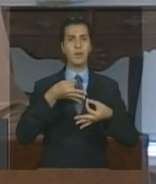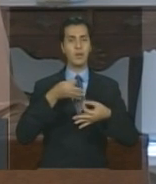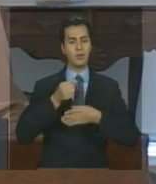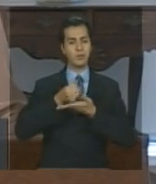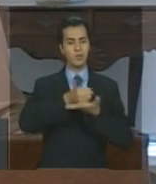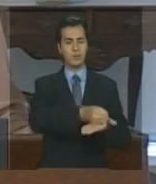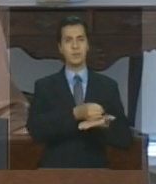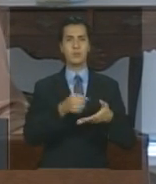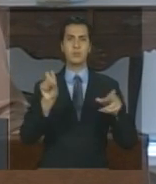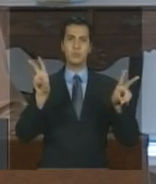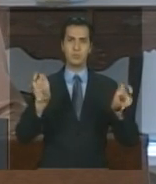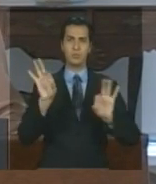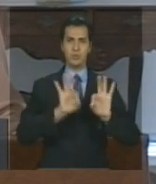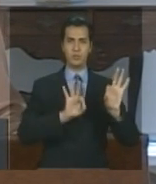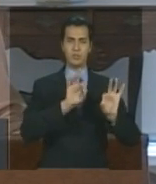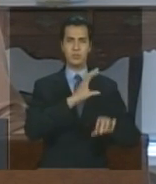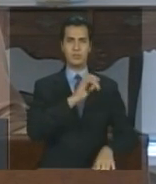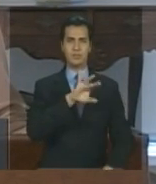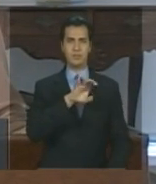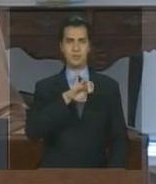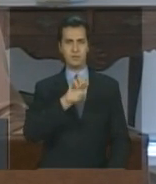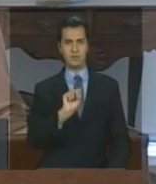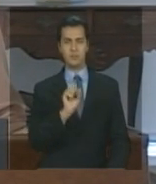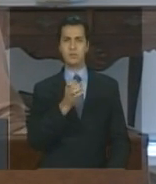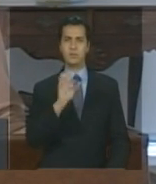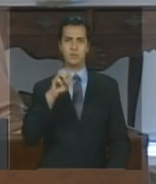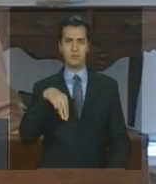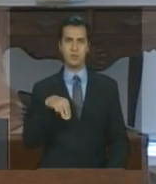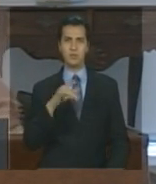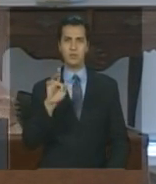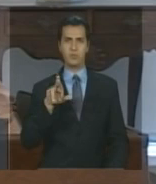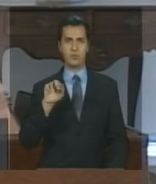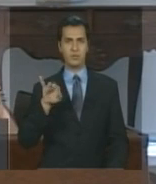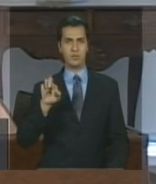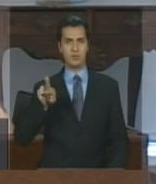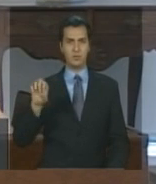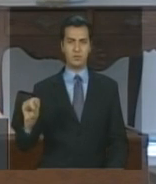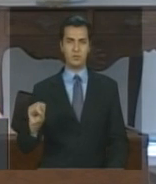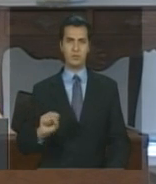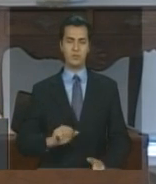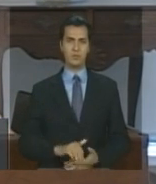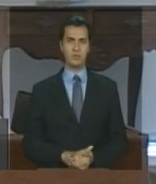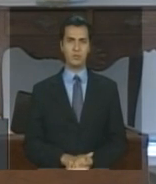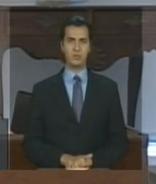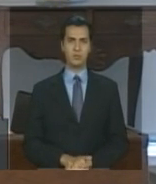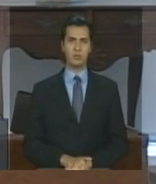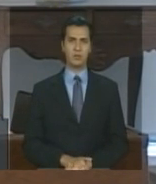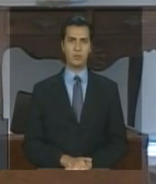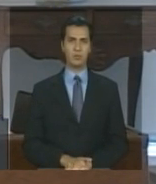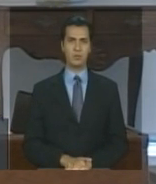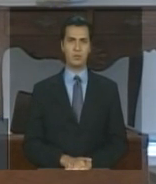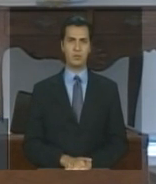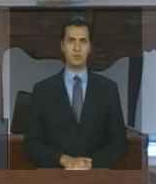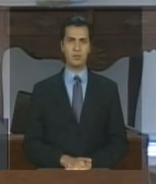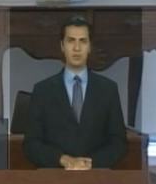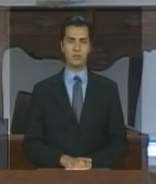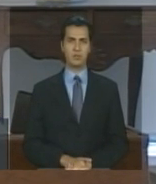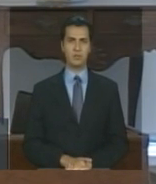like to thank Canada at large for its contribution to the Brazilian government-led Science Without Borders program, particularly as a result